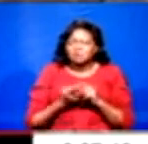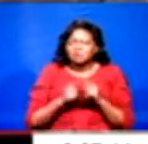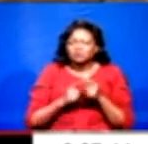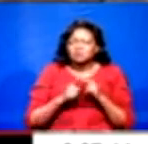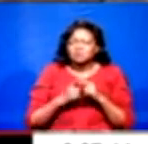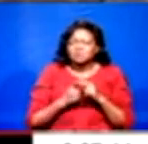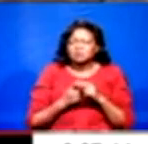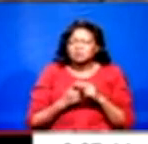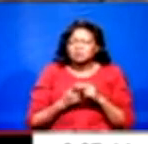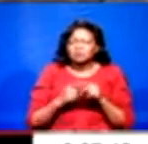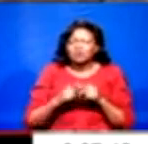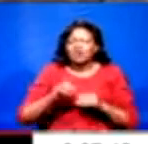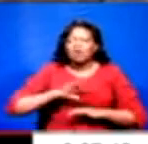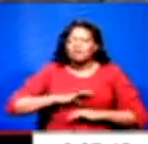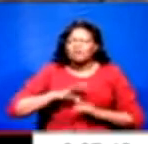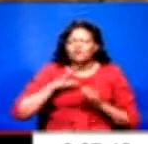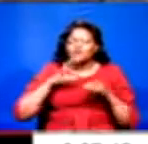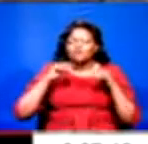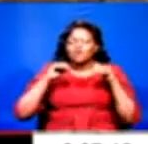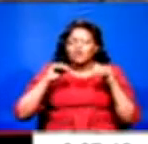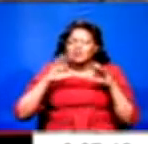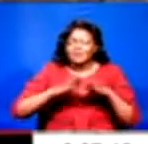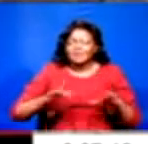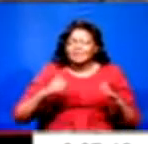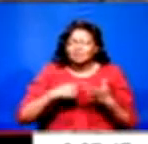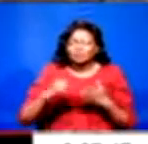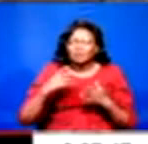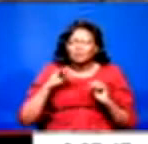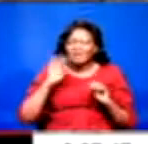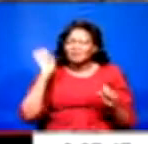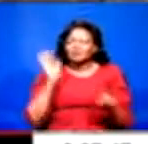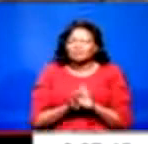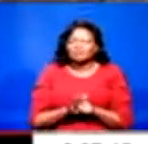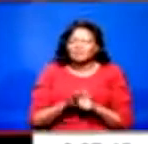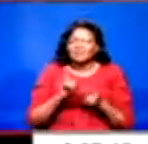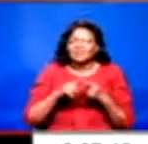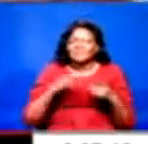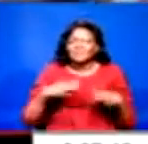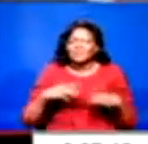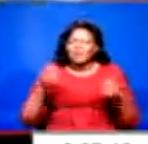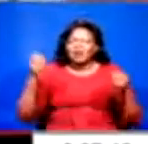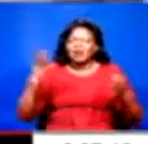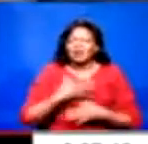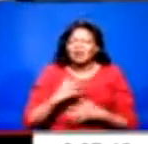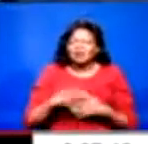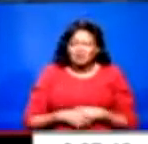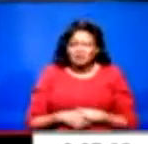and there will be enough flour in the market next week. Tutakuwa na unga mingi mpaka hata wananchi watashangaa.